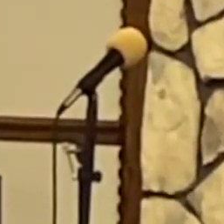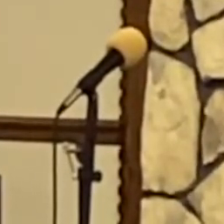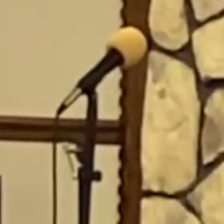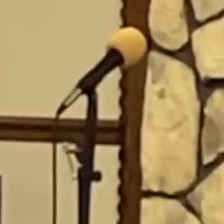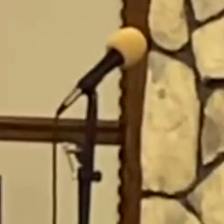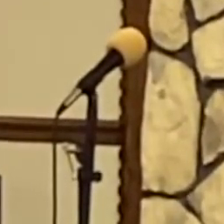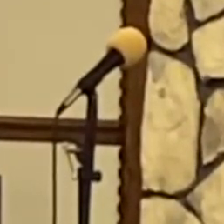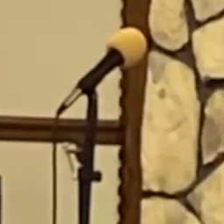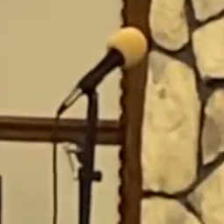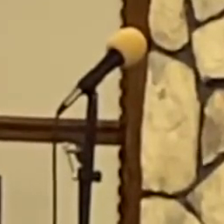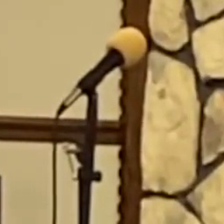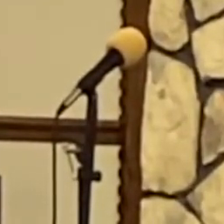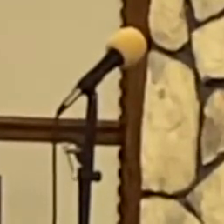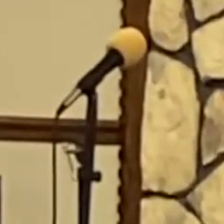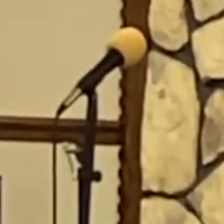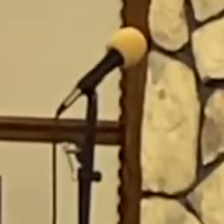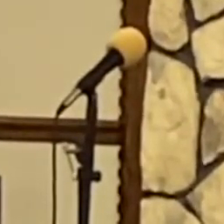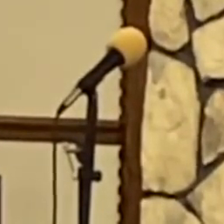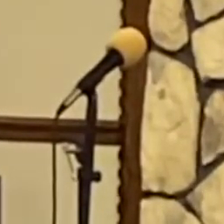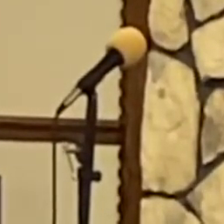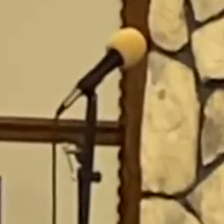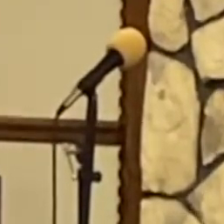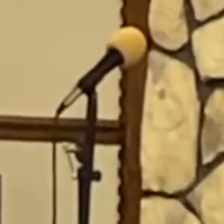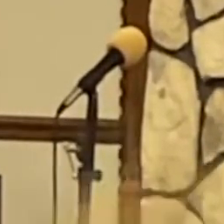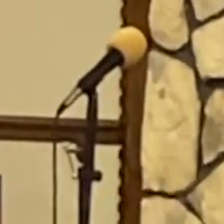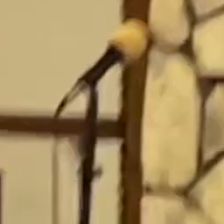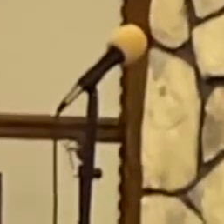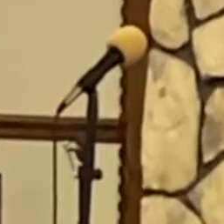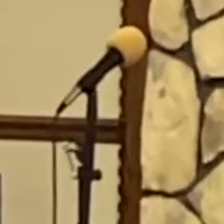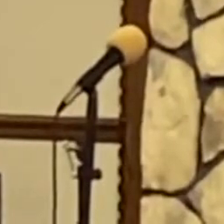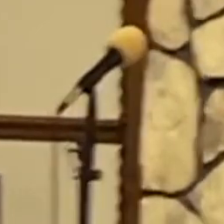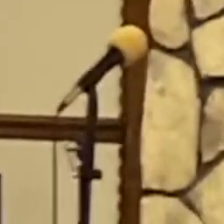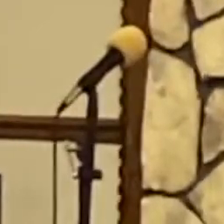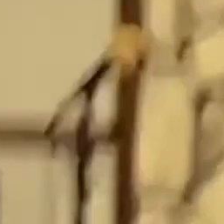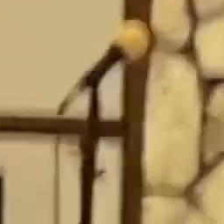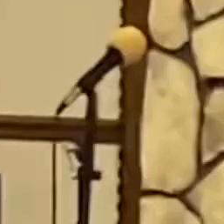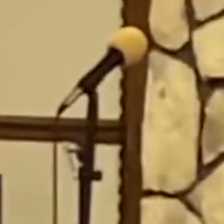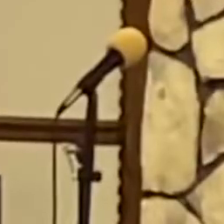He's here pouring love out on you. Why don't you pour some back on him?